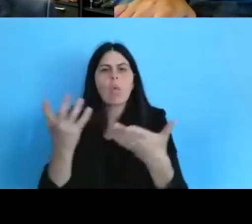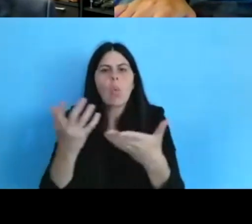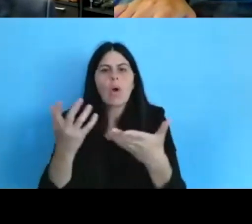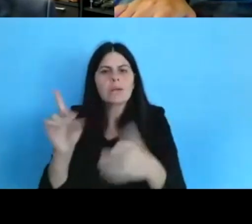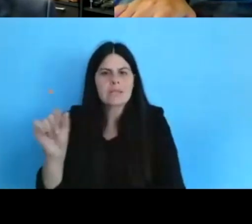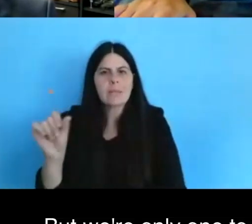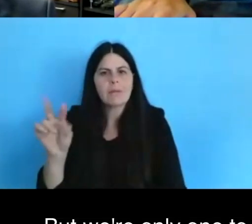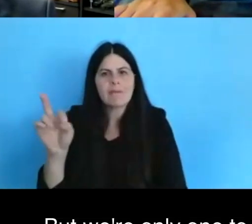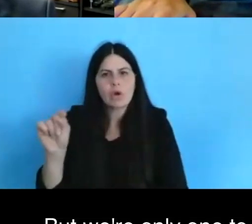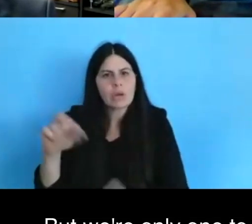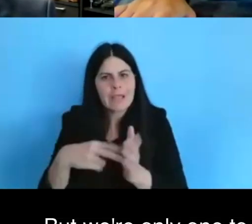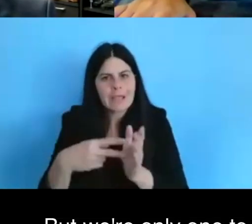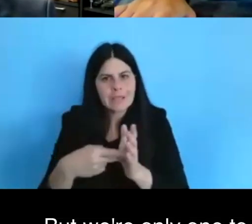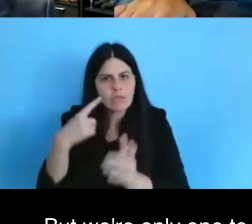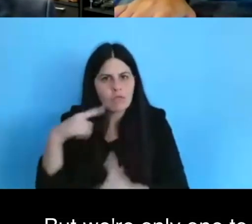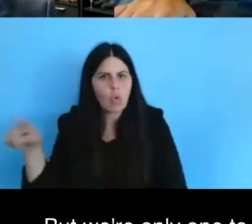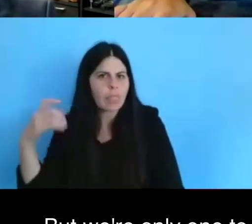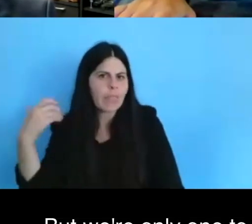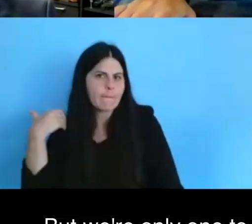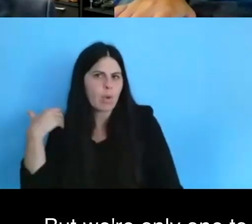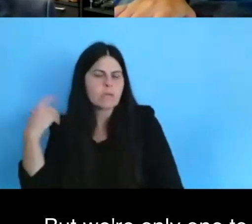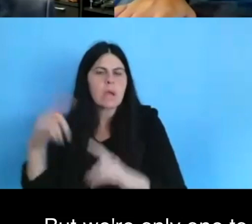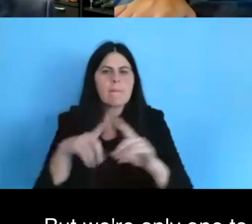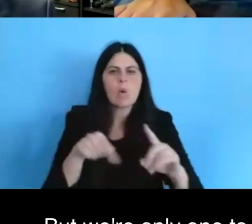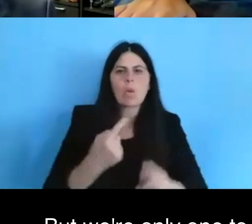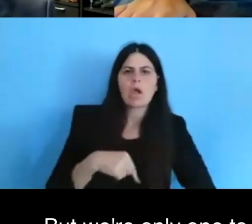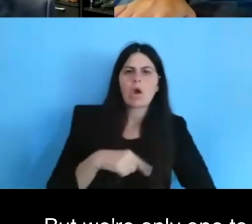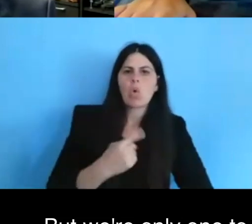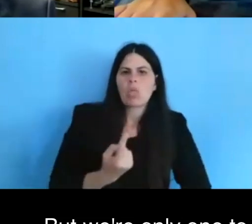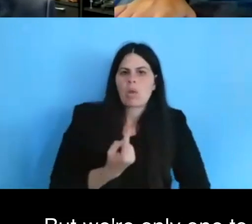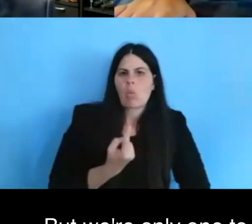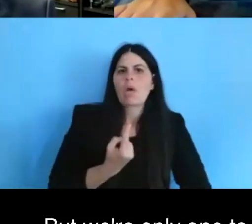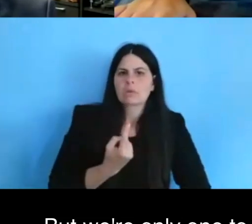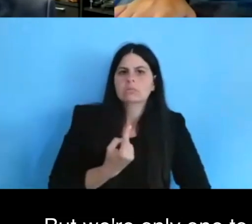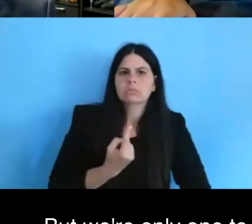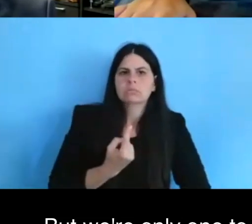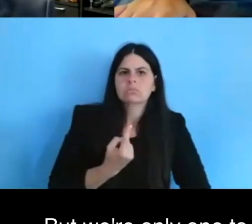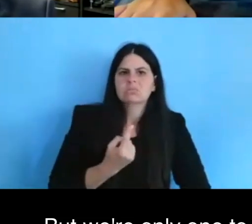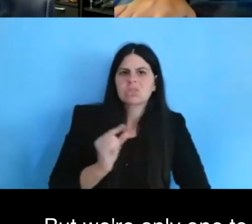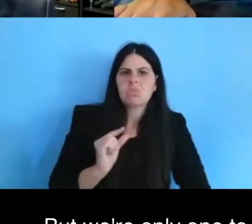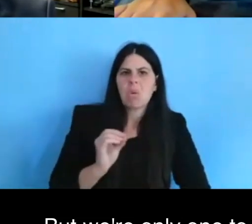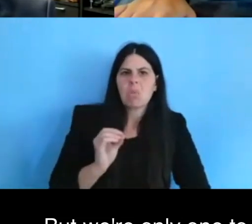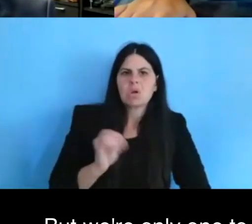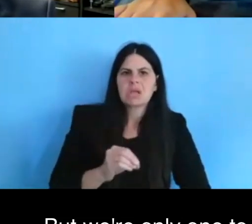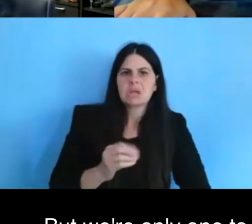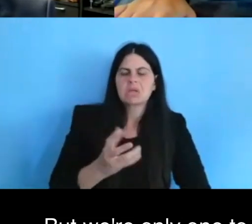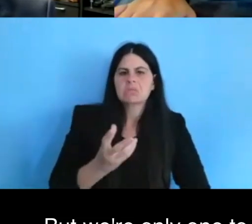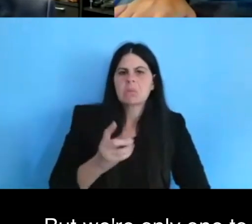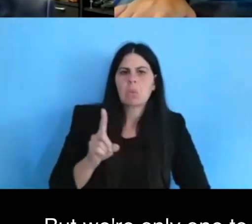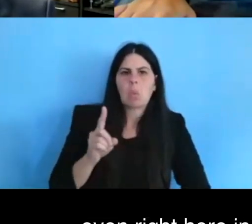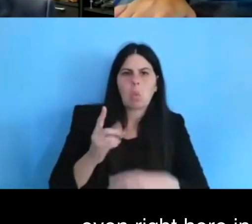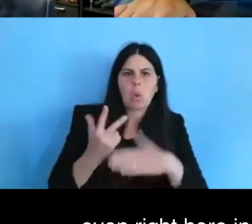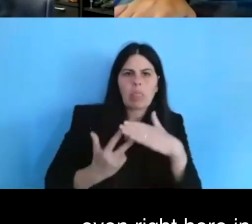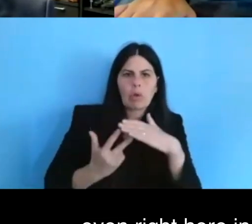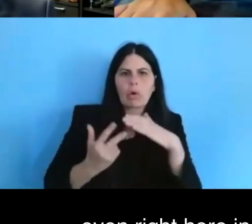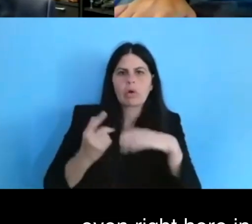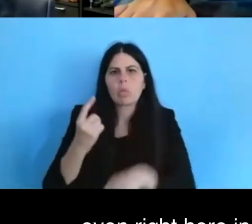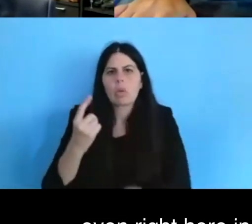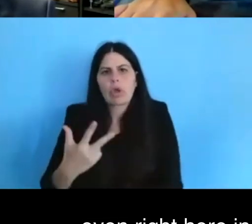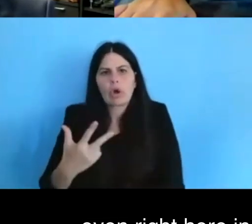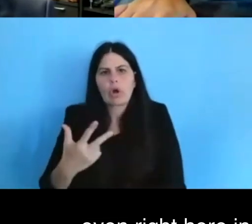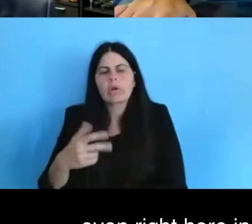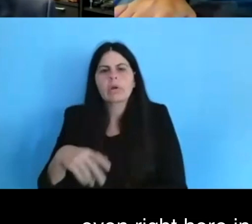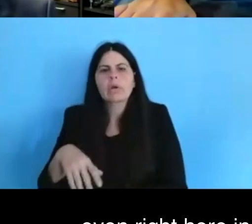employers. But we're only one to maybe small percentage, or even a third of the percentage, because even right